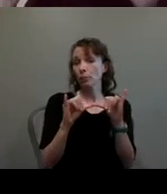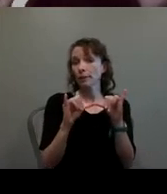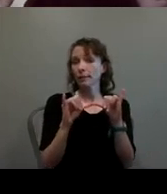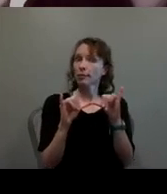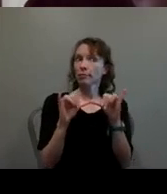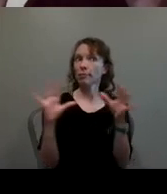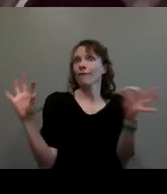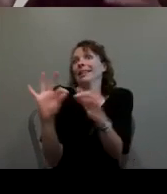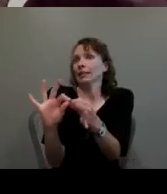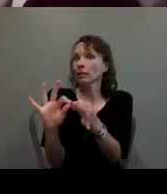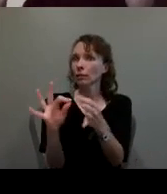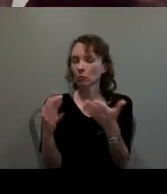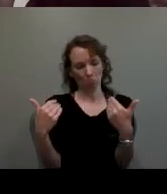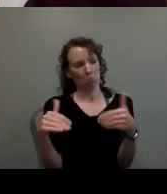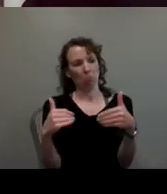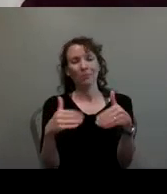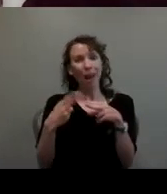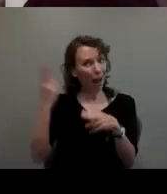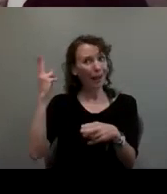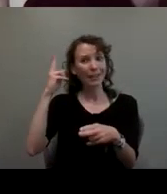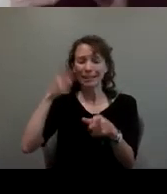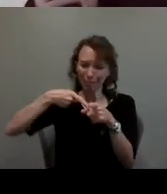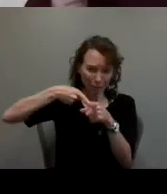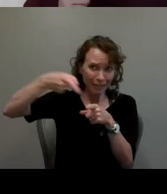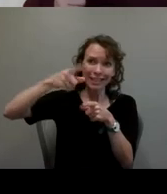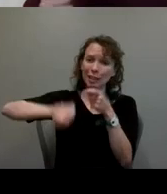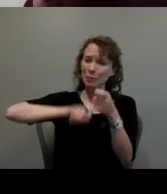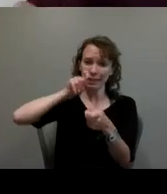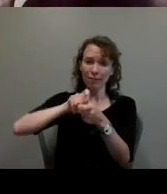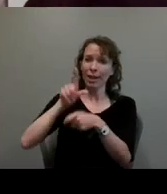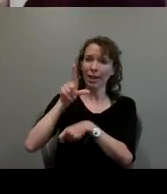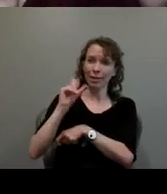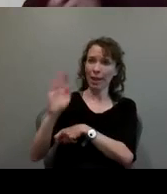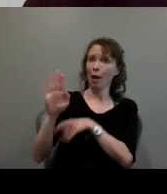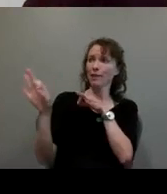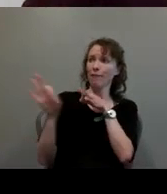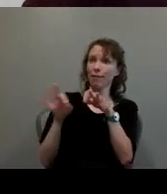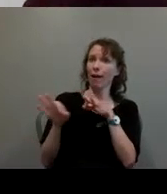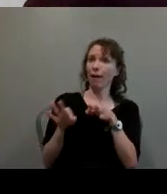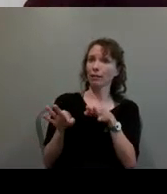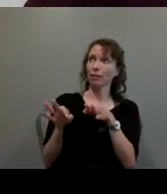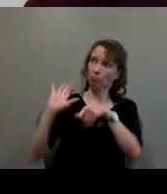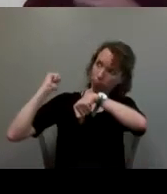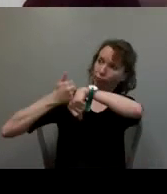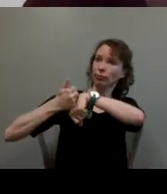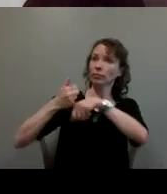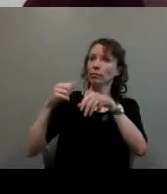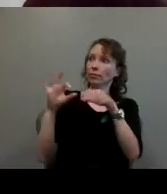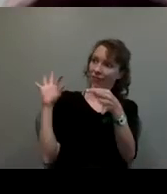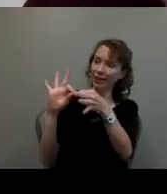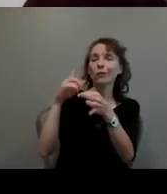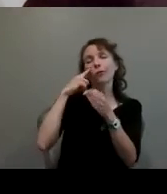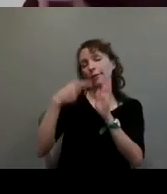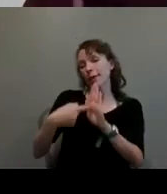And these are highly specific laboratory-defined measurements of fitness. So for example,